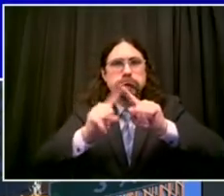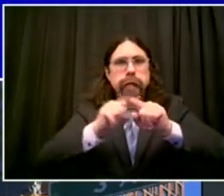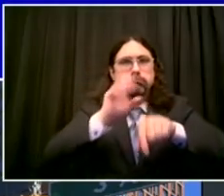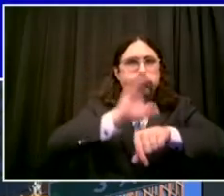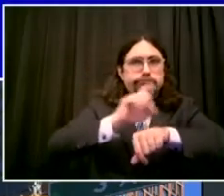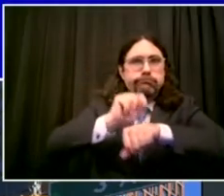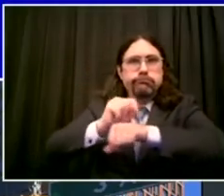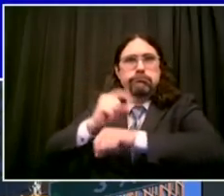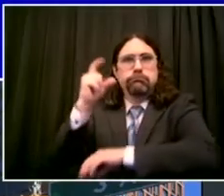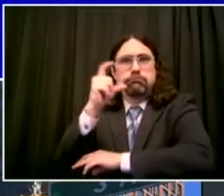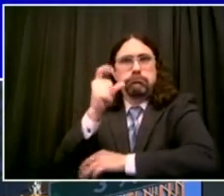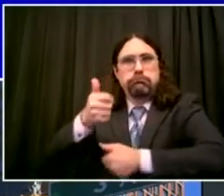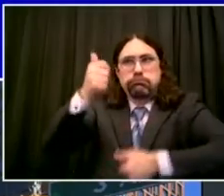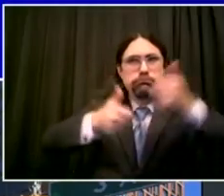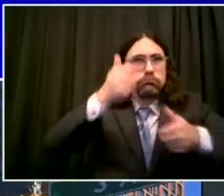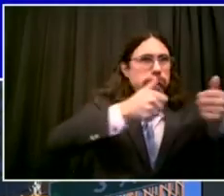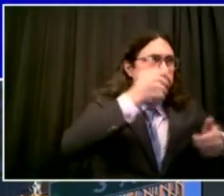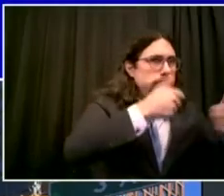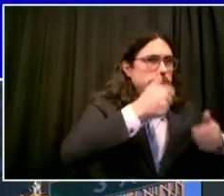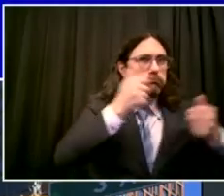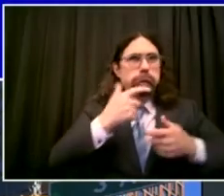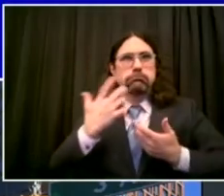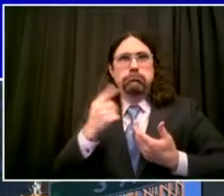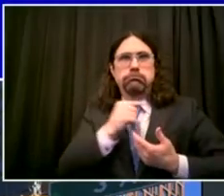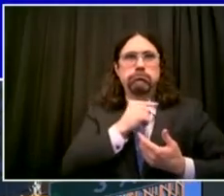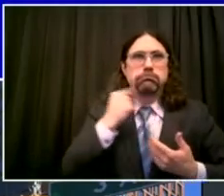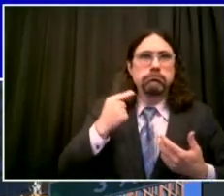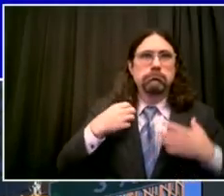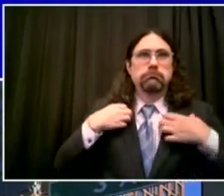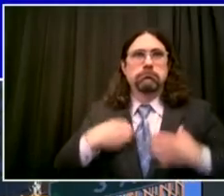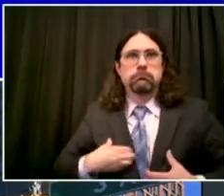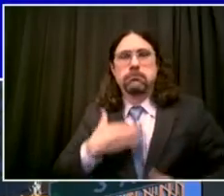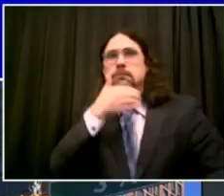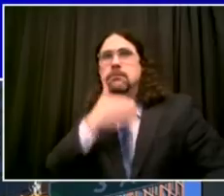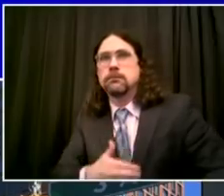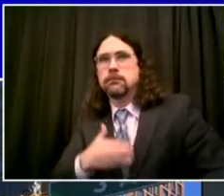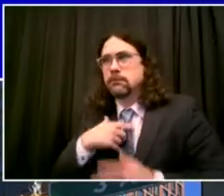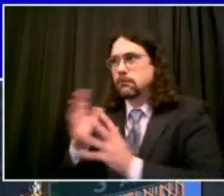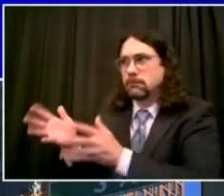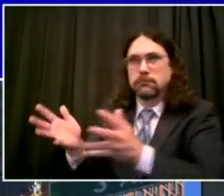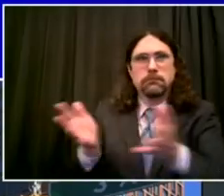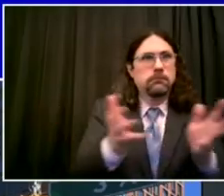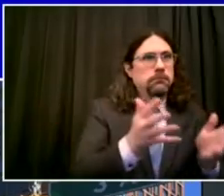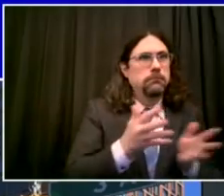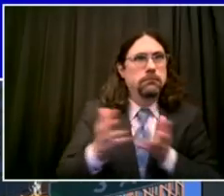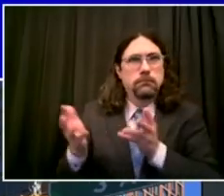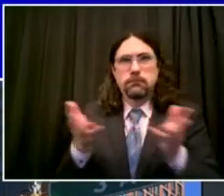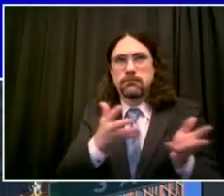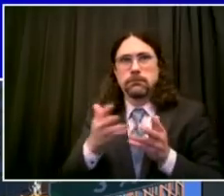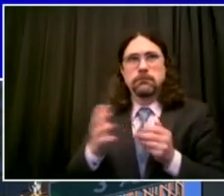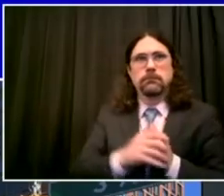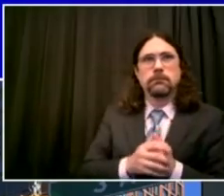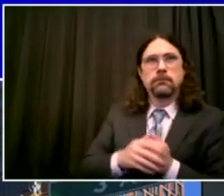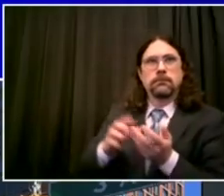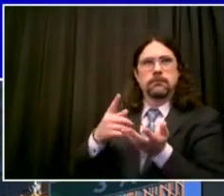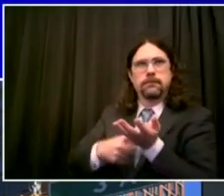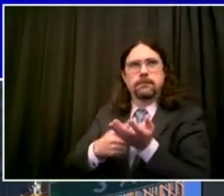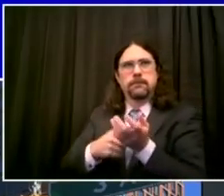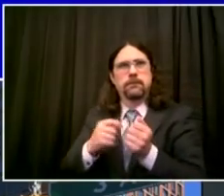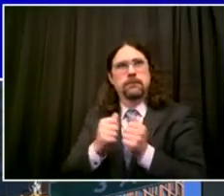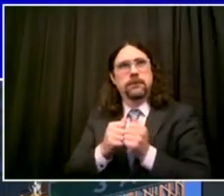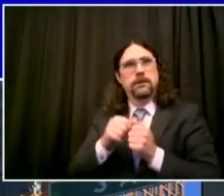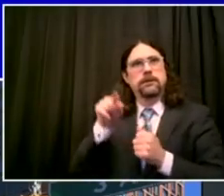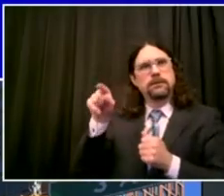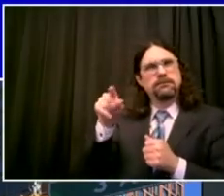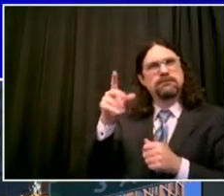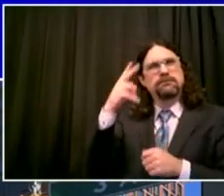Dolan, who I spoke to on Friday. And there's a universal feeling that everyone